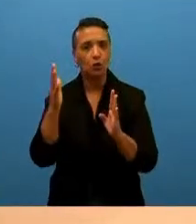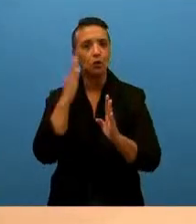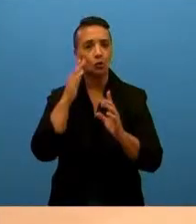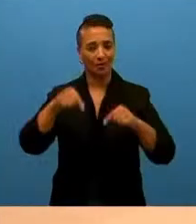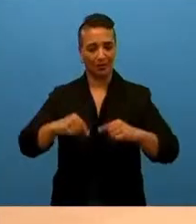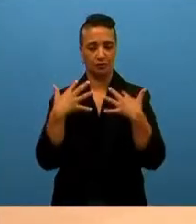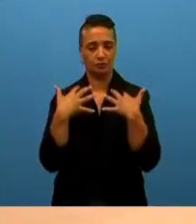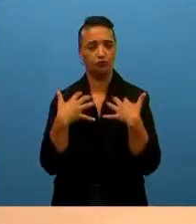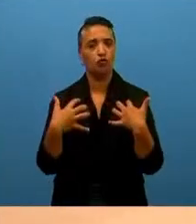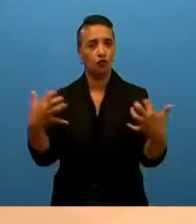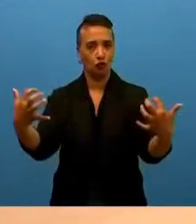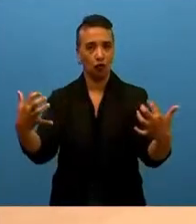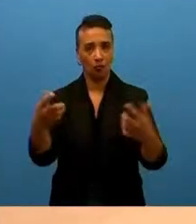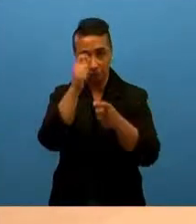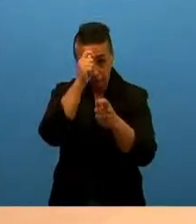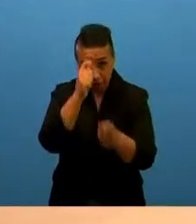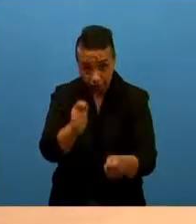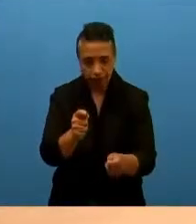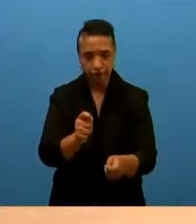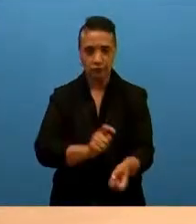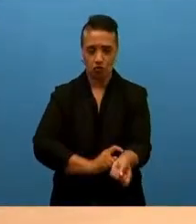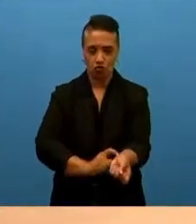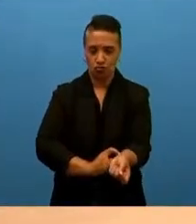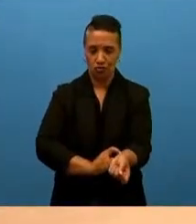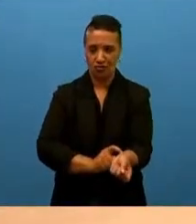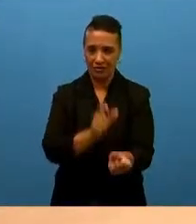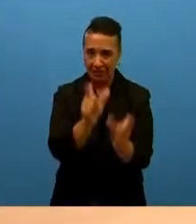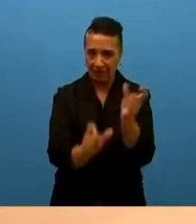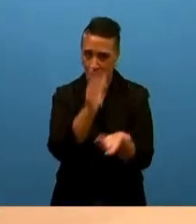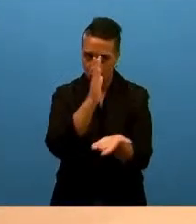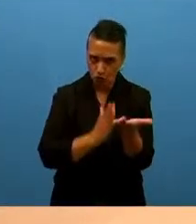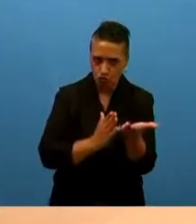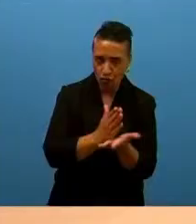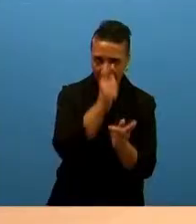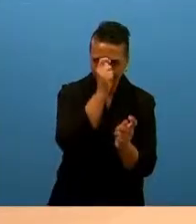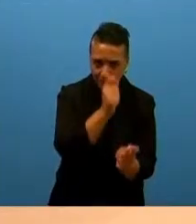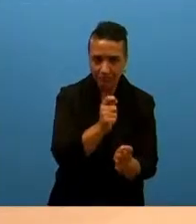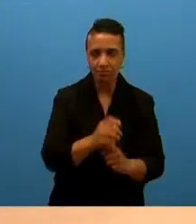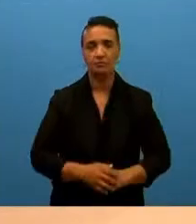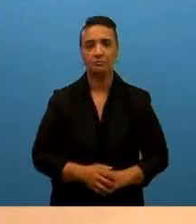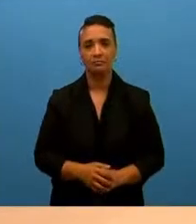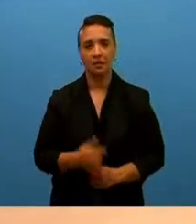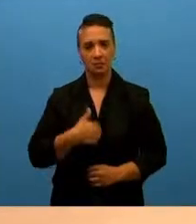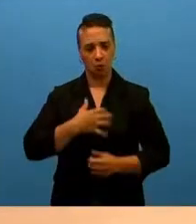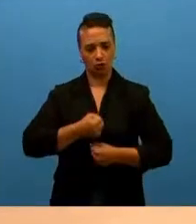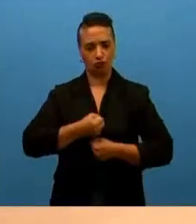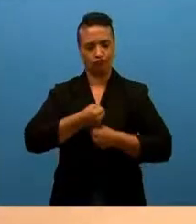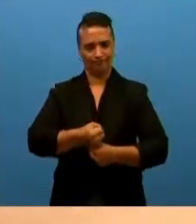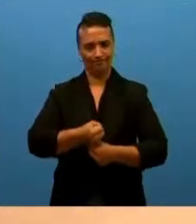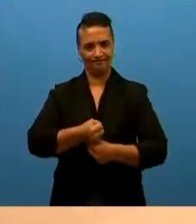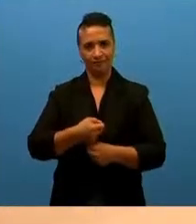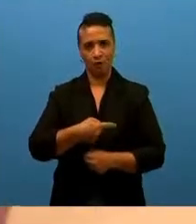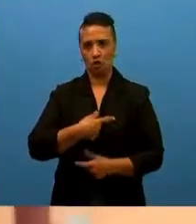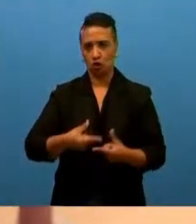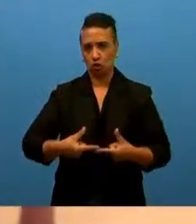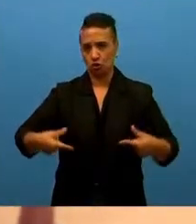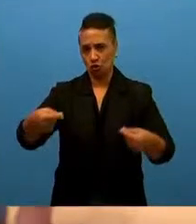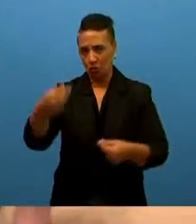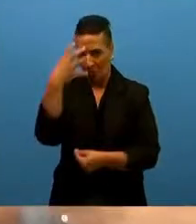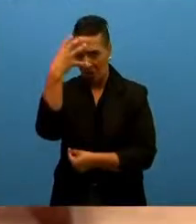forum on the right of indigenous peoples. Allow me to share the position of the government of Japan on several points